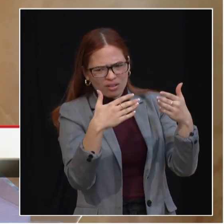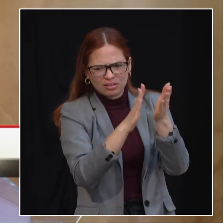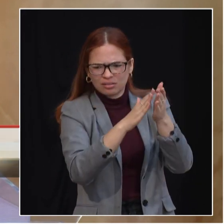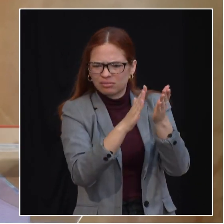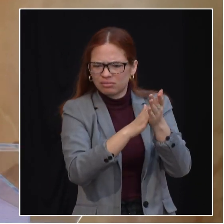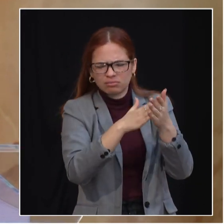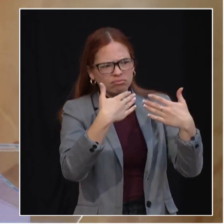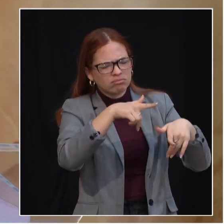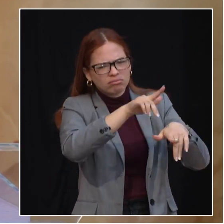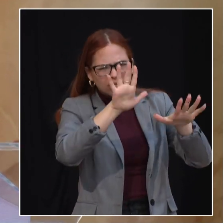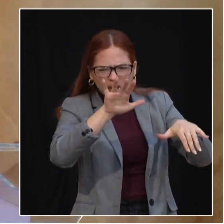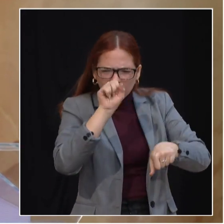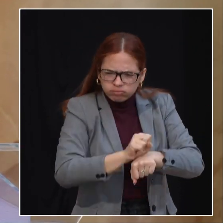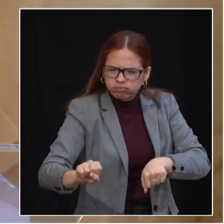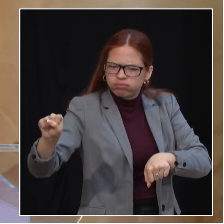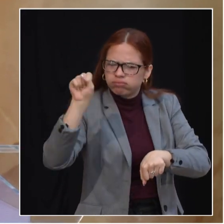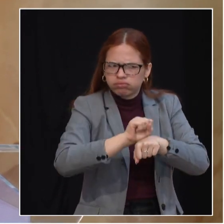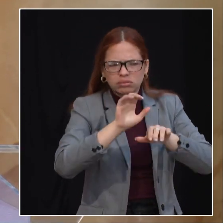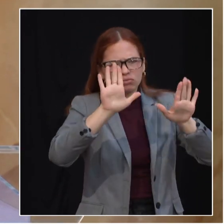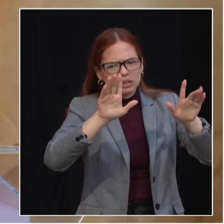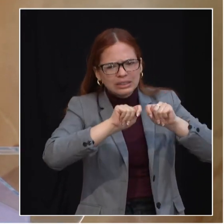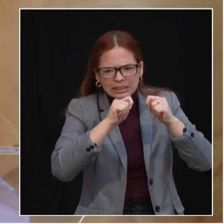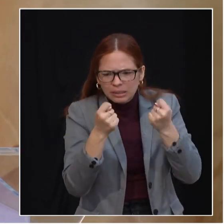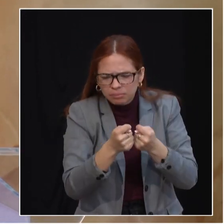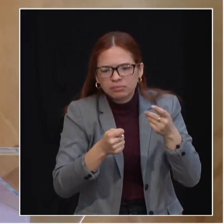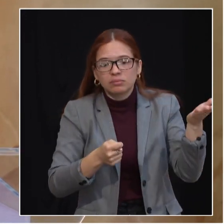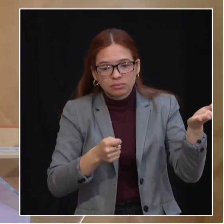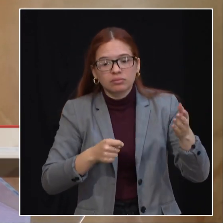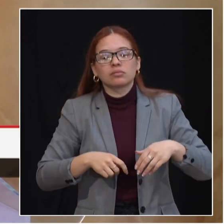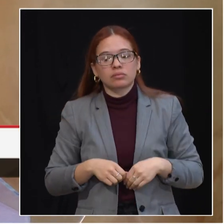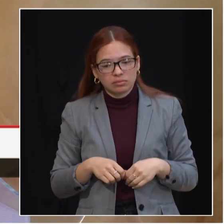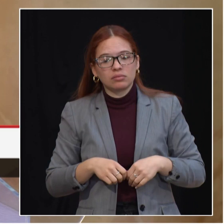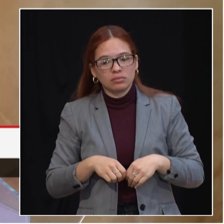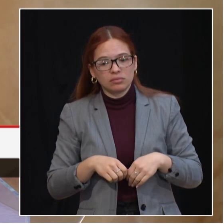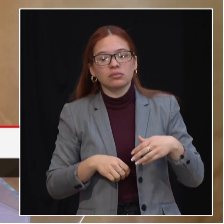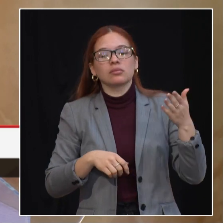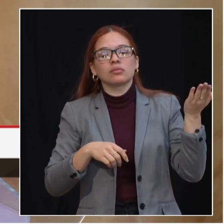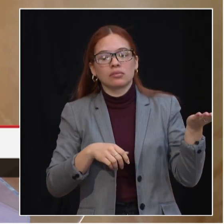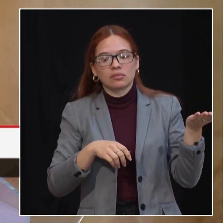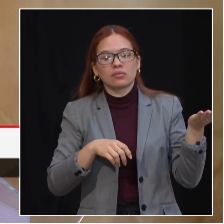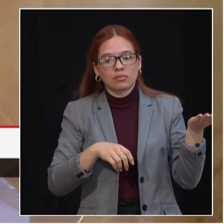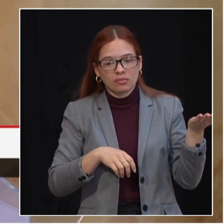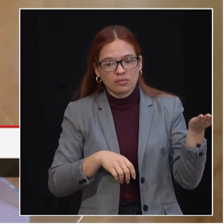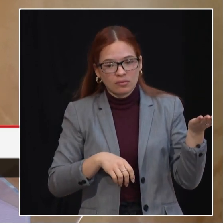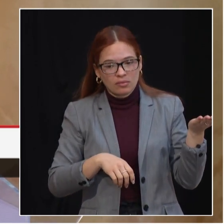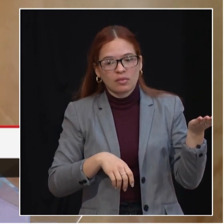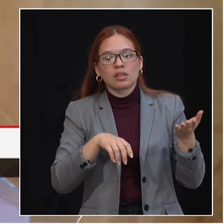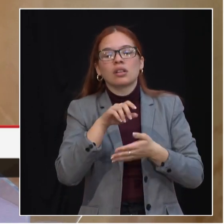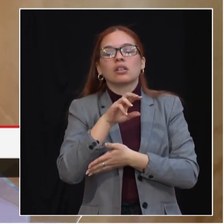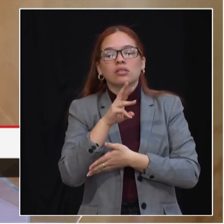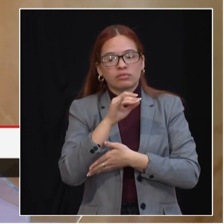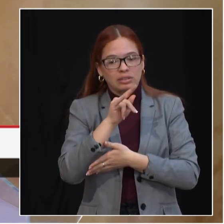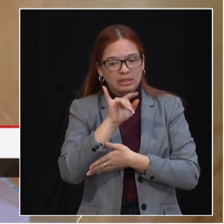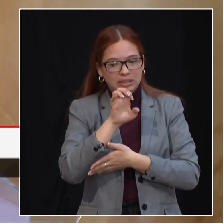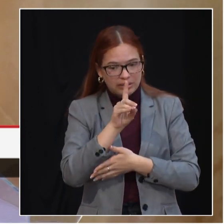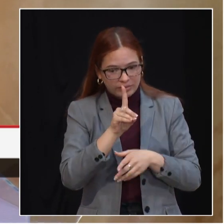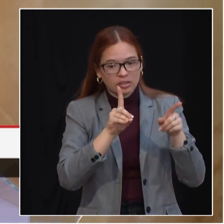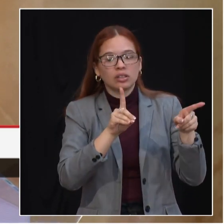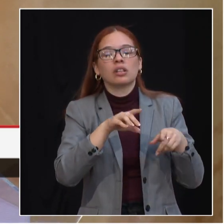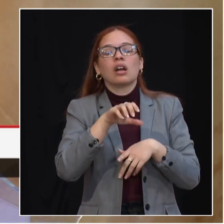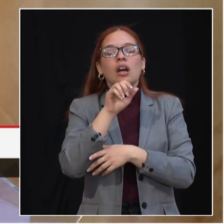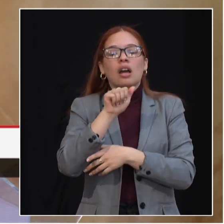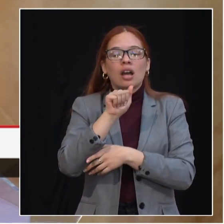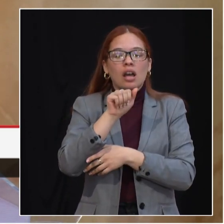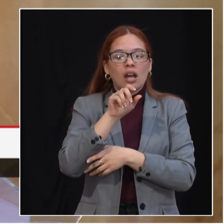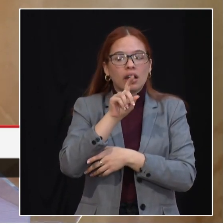supporting our team. And John Stringfield, who runs our Office of Capital Programs, is here, and Andre Gould, who is over our